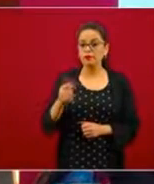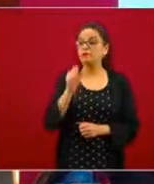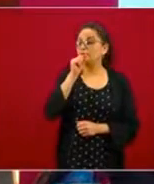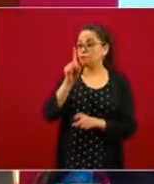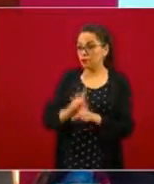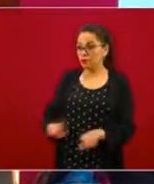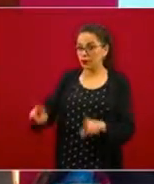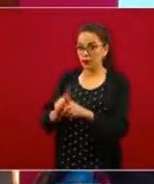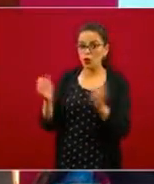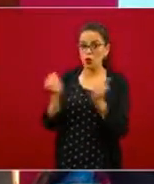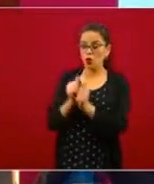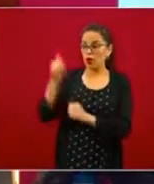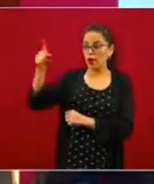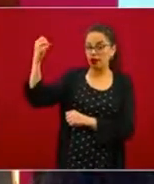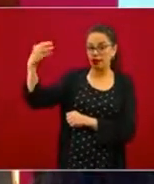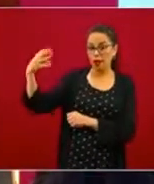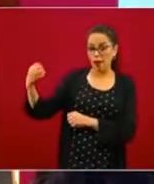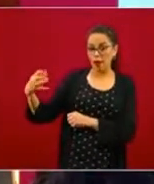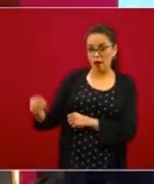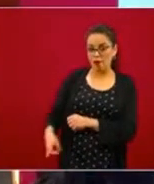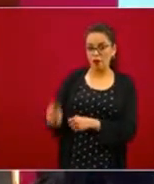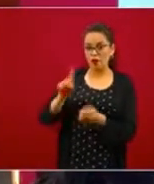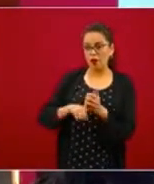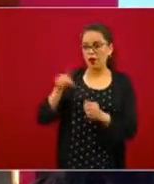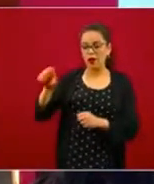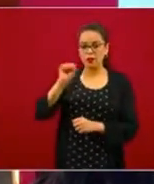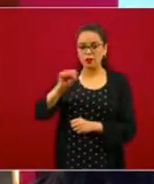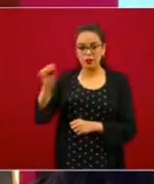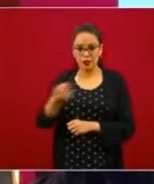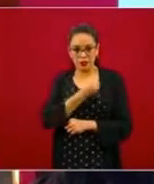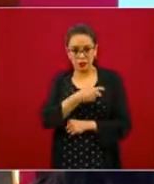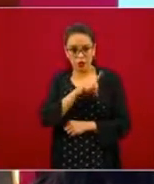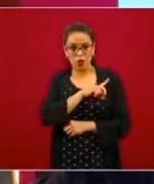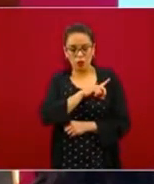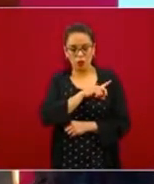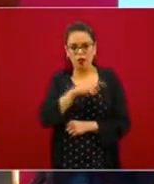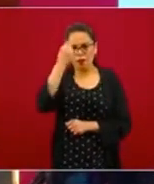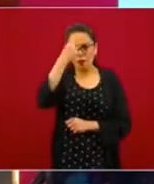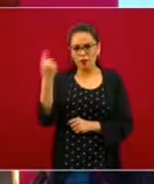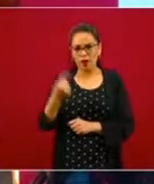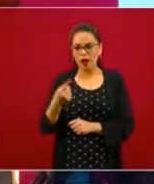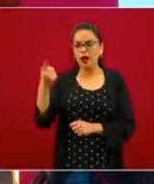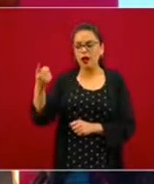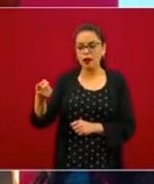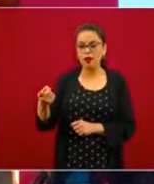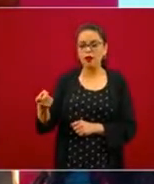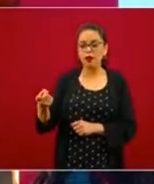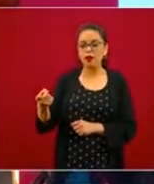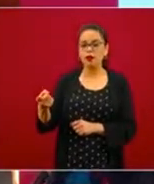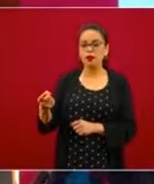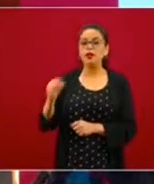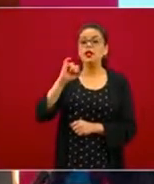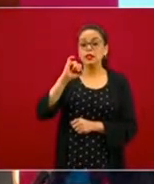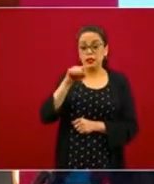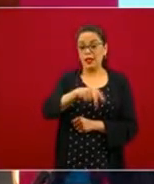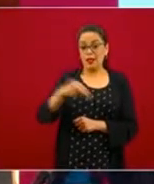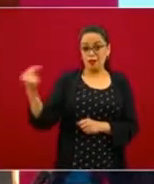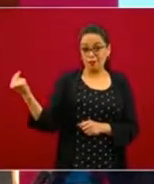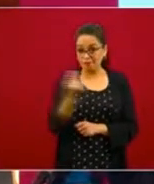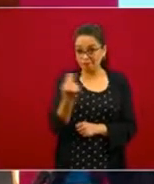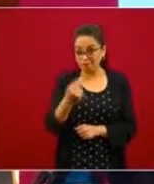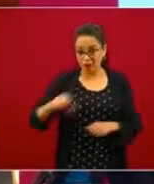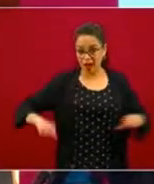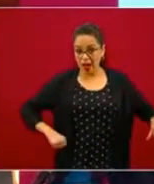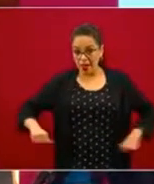ya con el industries, semáforo but de now la with Secretaría the de new Salud traffic para light, we can las que apply vayan it a convertirse to en the actividades activities esenciales that will